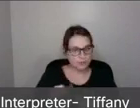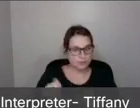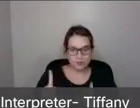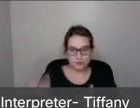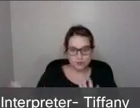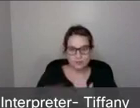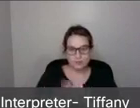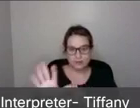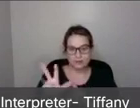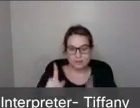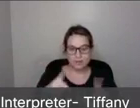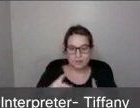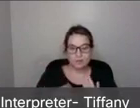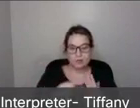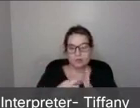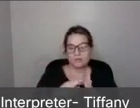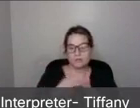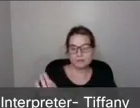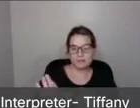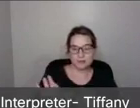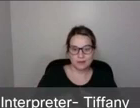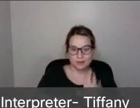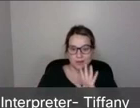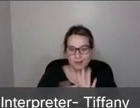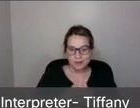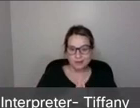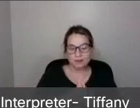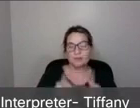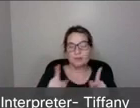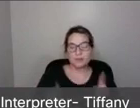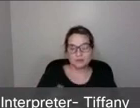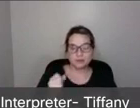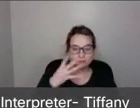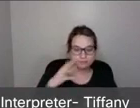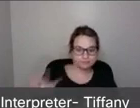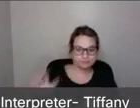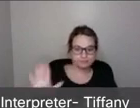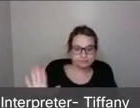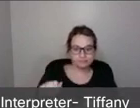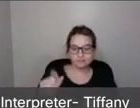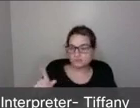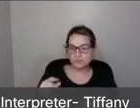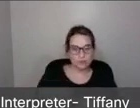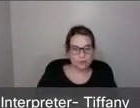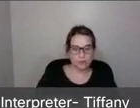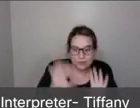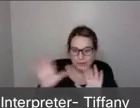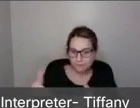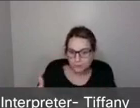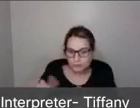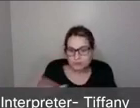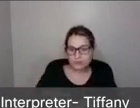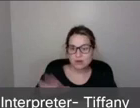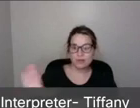And the elected representative could just ignore them. The representative would only have to cater to his or her base to get reelected